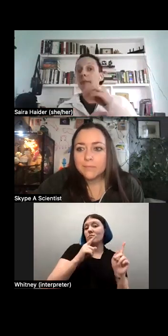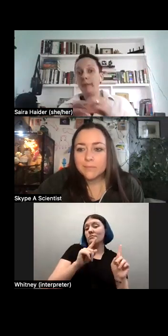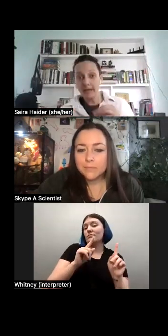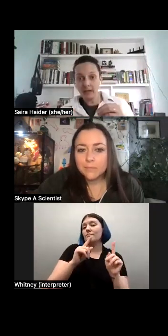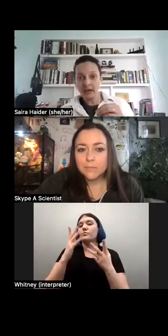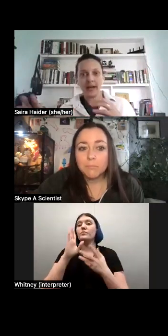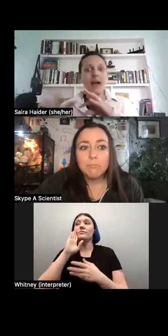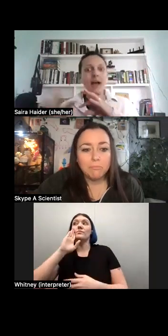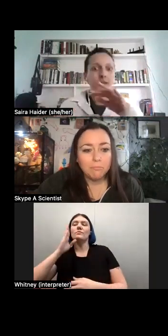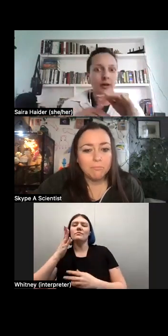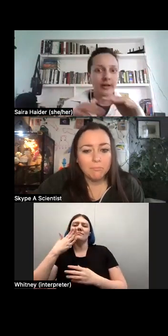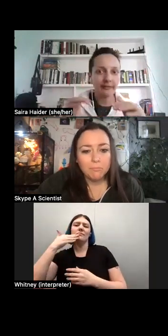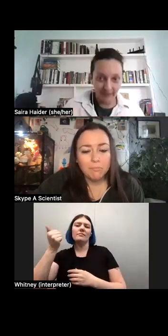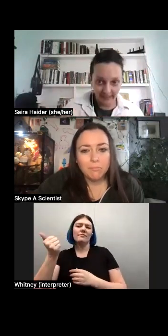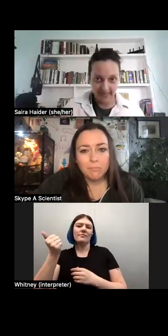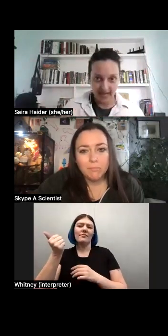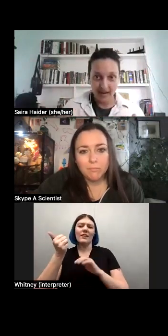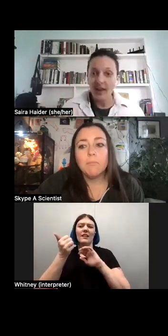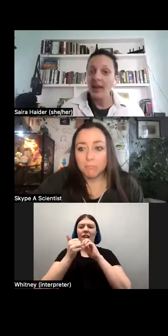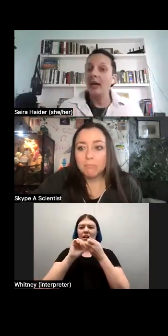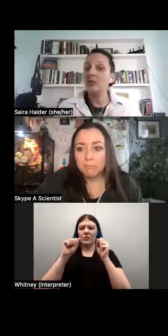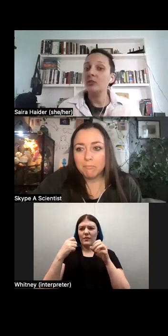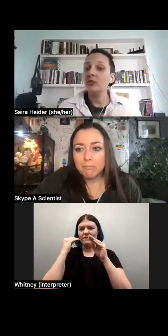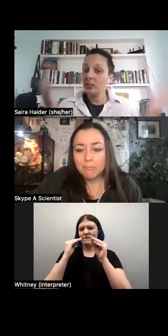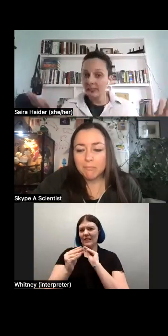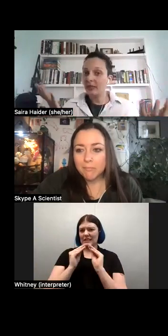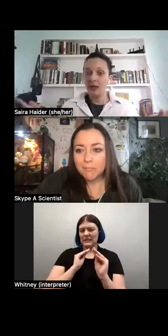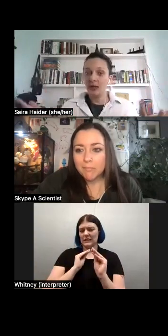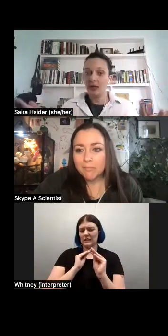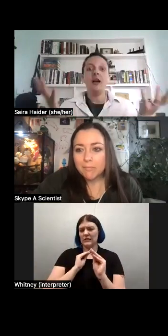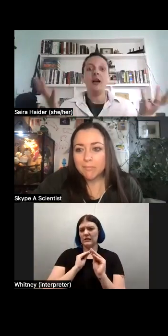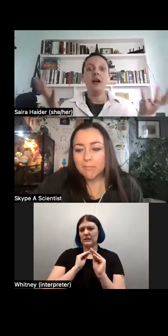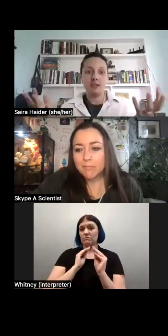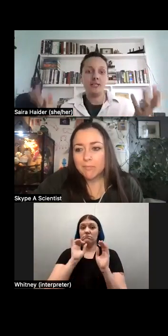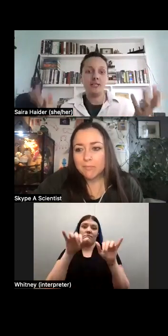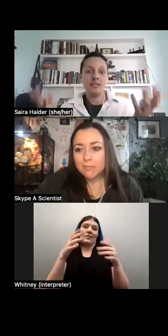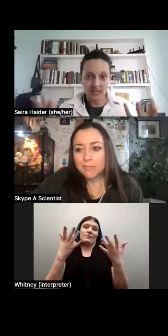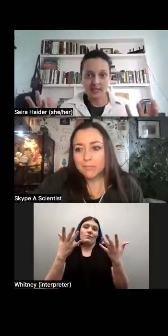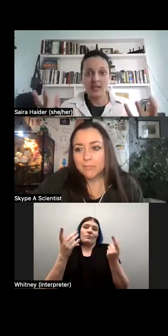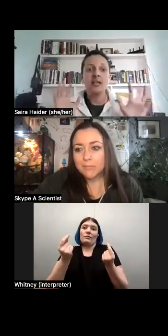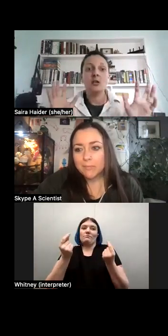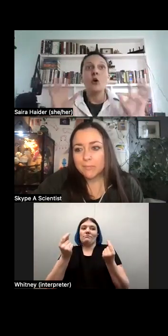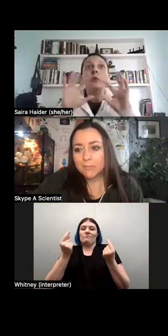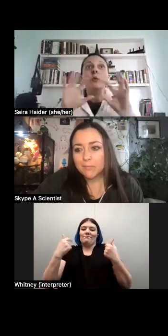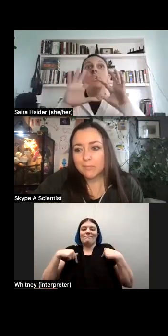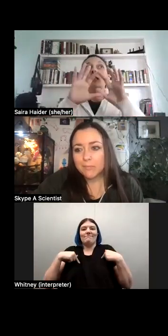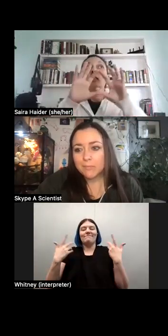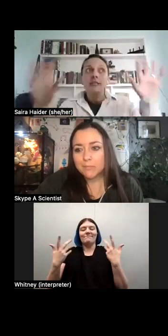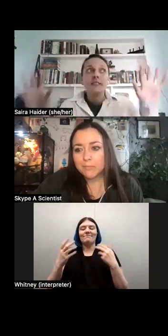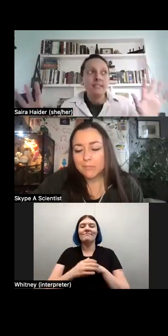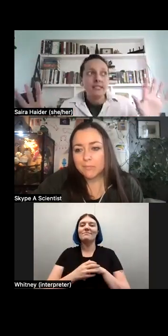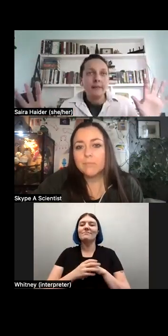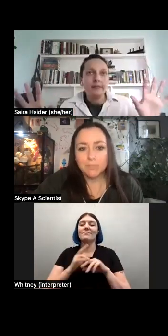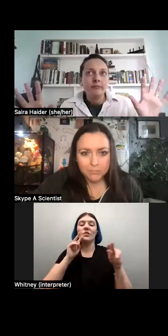work better, and how can we try to fix that? And so that's basically what a restoration ecologist does, is we look at